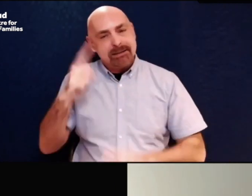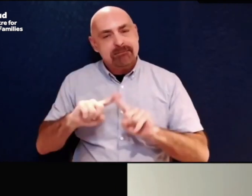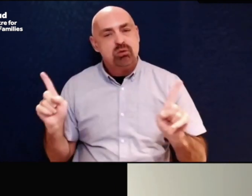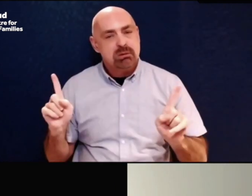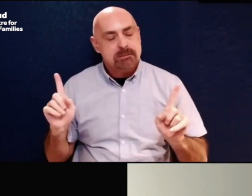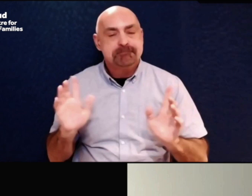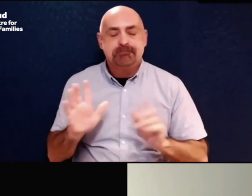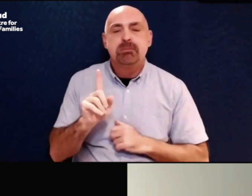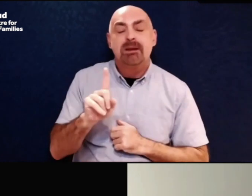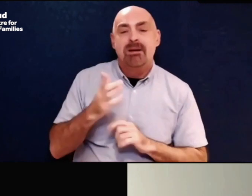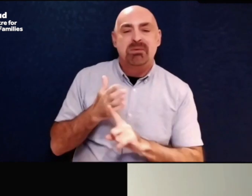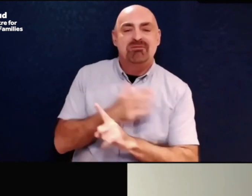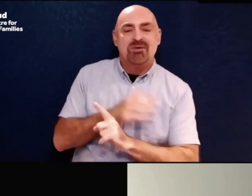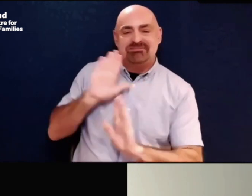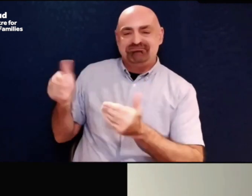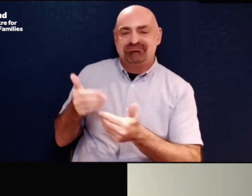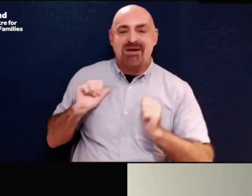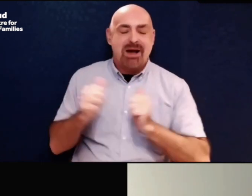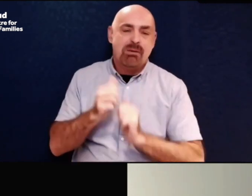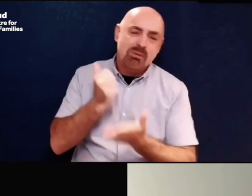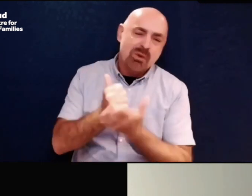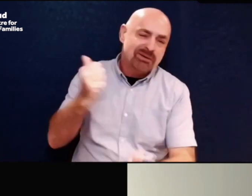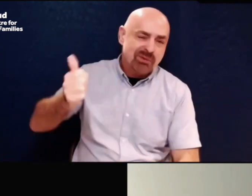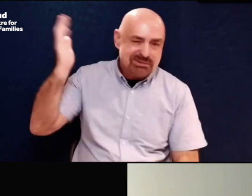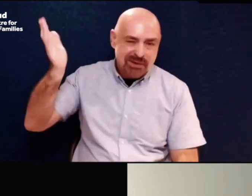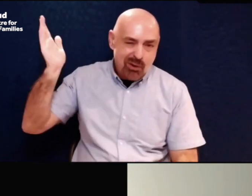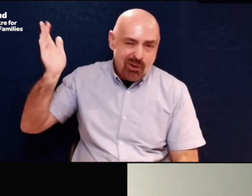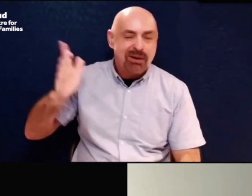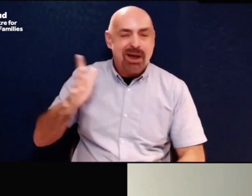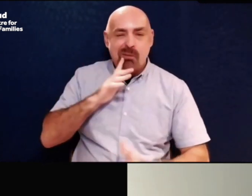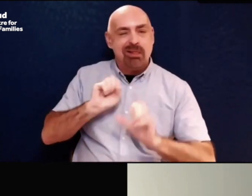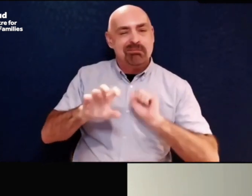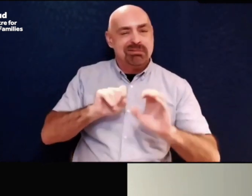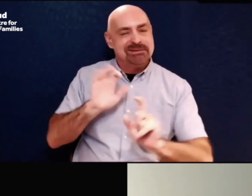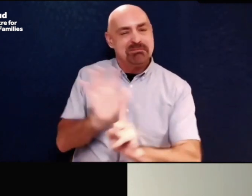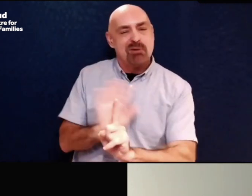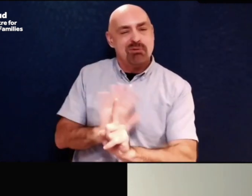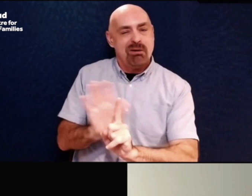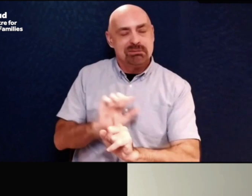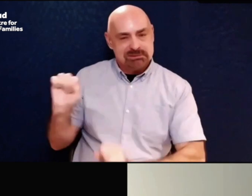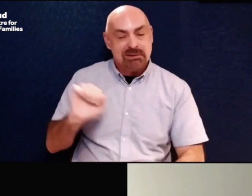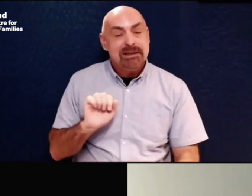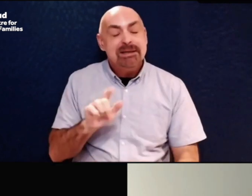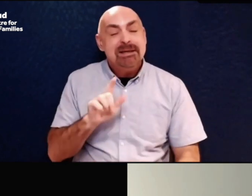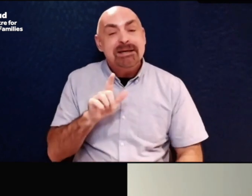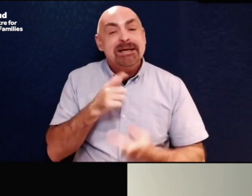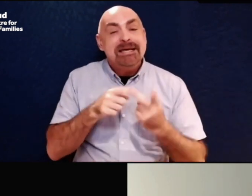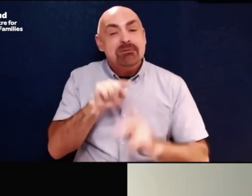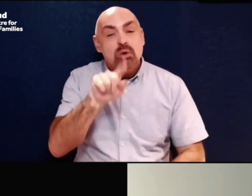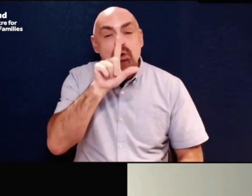just before I introduce our wonderful speaker, a little bit of housekeeping. If you're tweeting